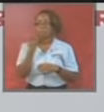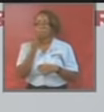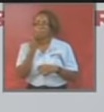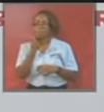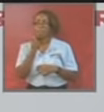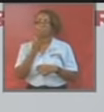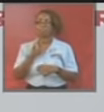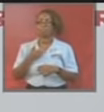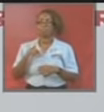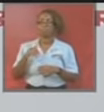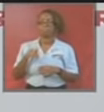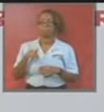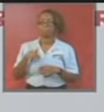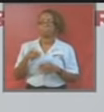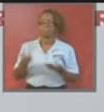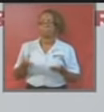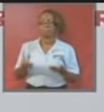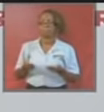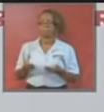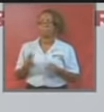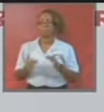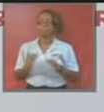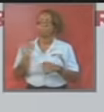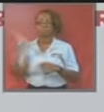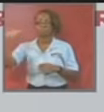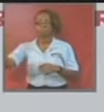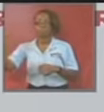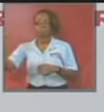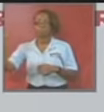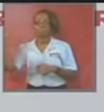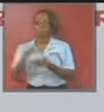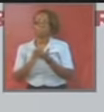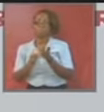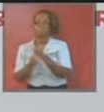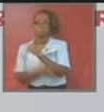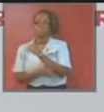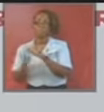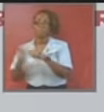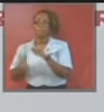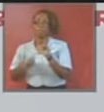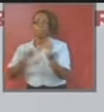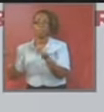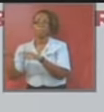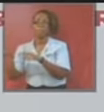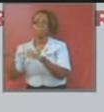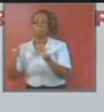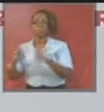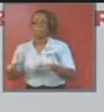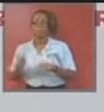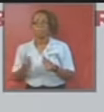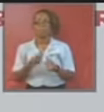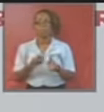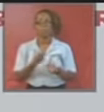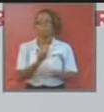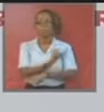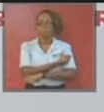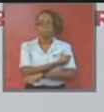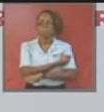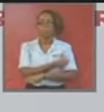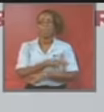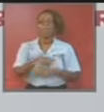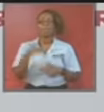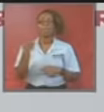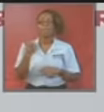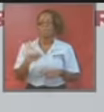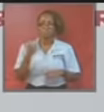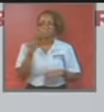vaccine. So we don't know what will happen in the months to come as it relates to COVID-19 vaccine and the possibility of what people like